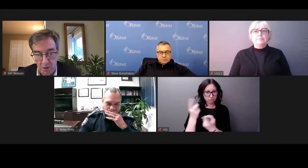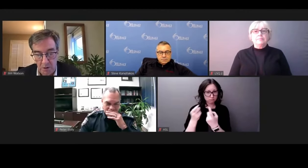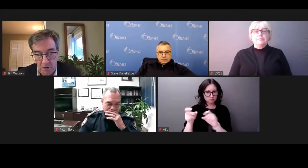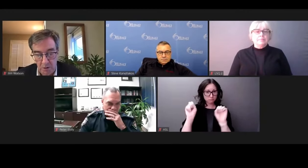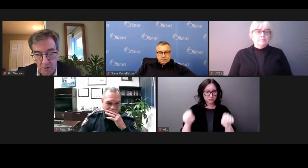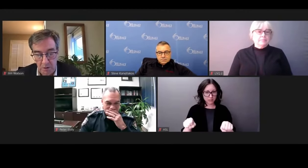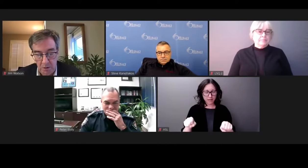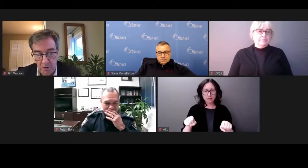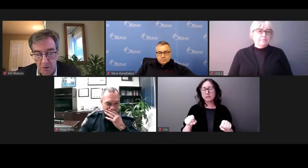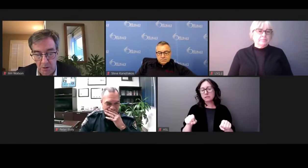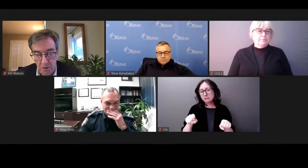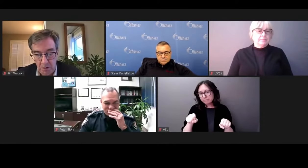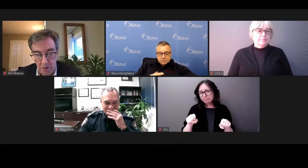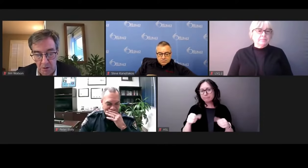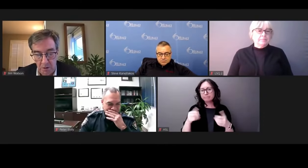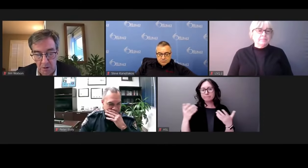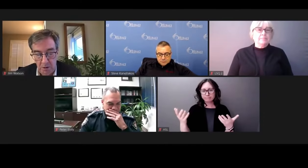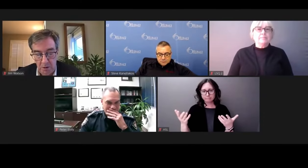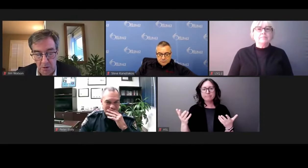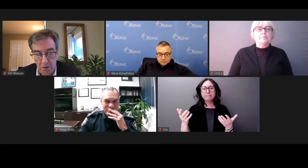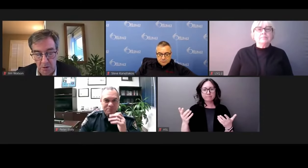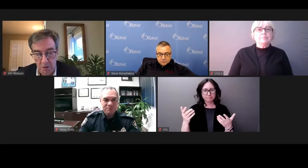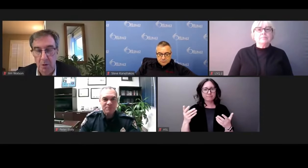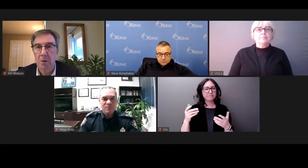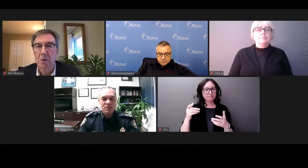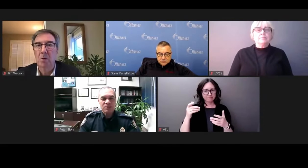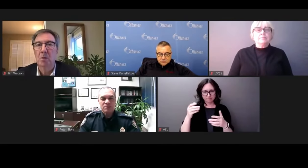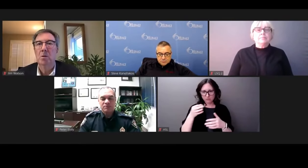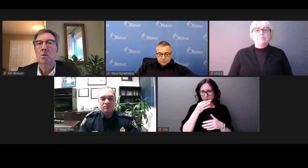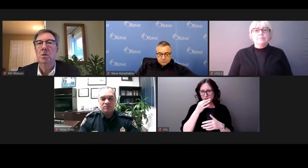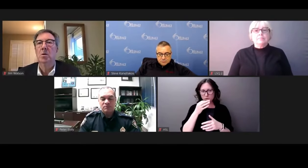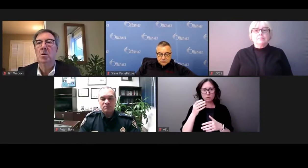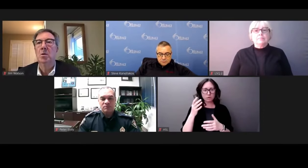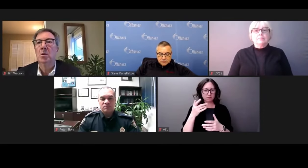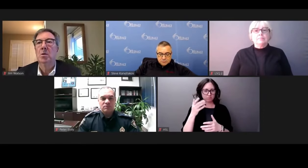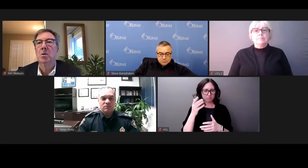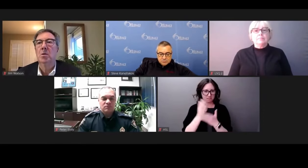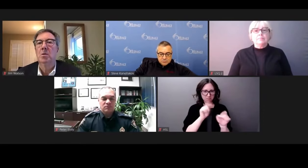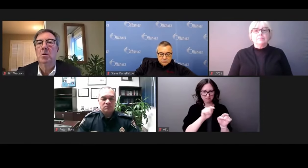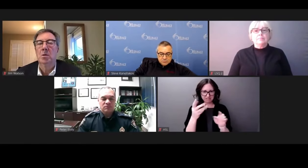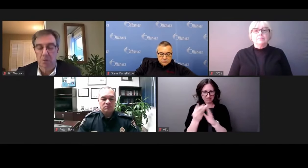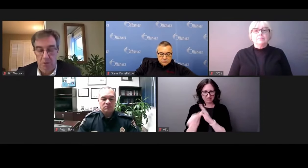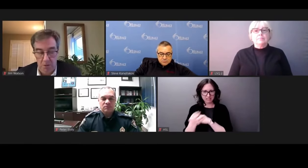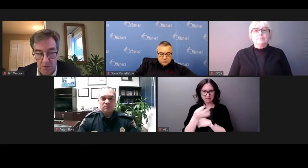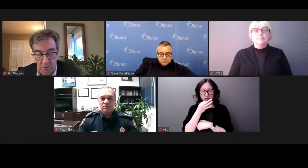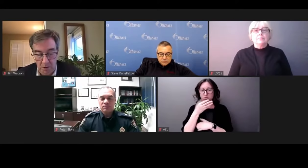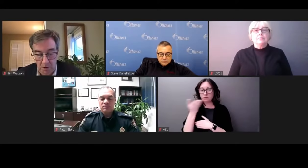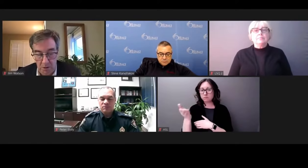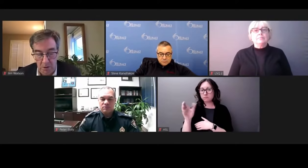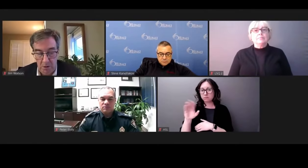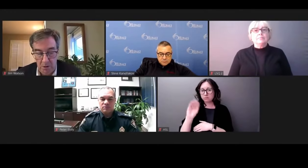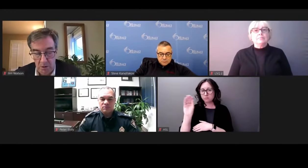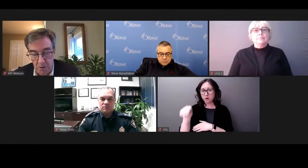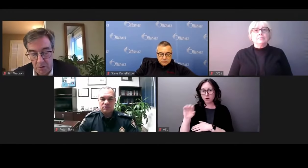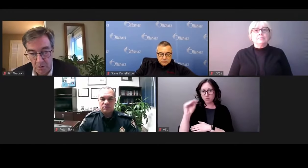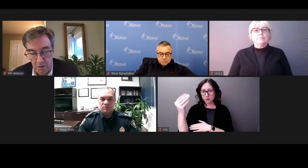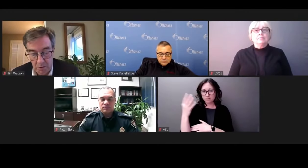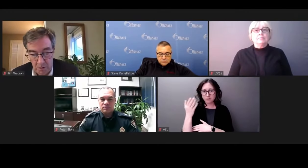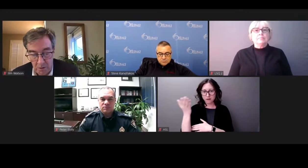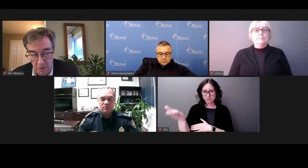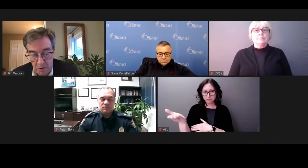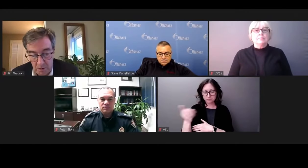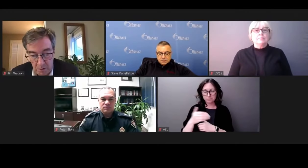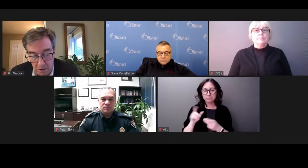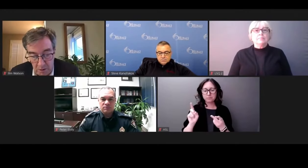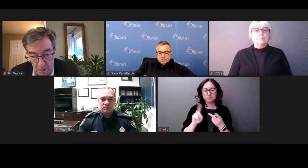Unfortunately, I believe Deputy Bell will have to leave us shortly. So we're going to go with John Willing with the Ottawa Sun and Marie-Christine Villeneuve